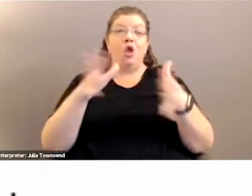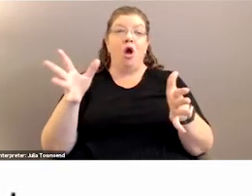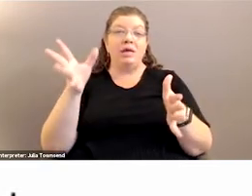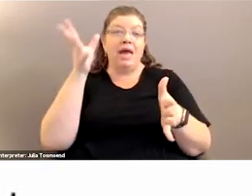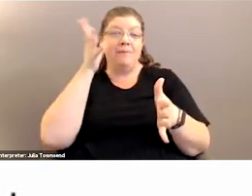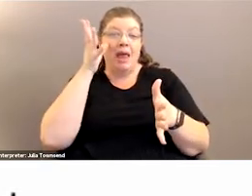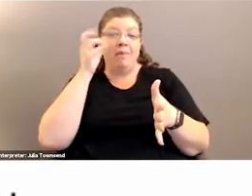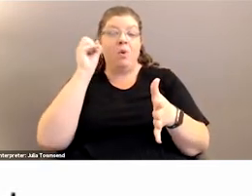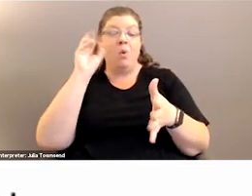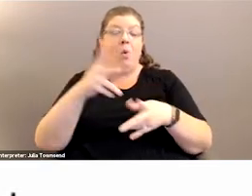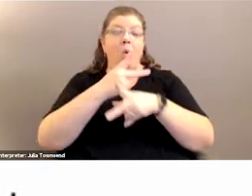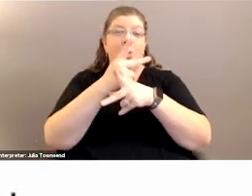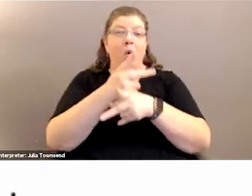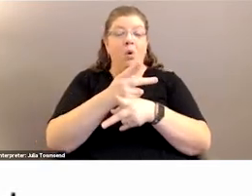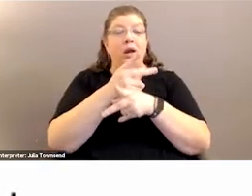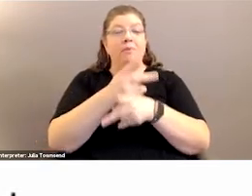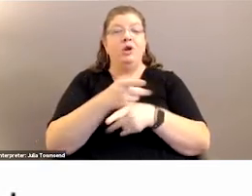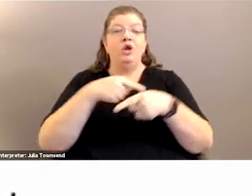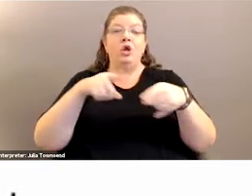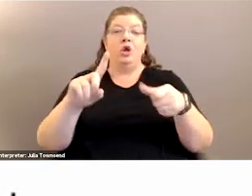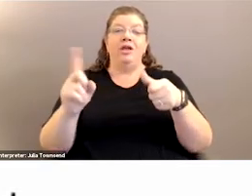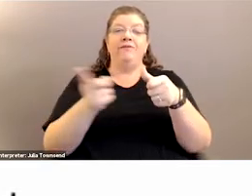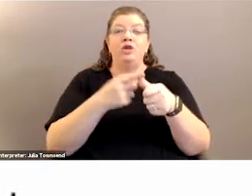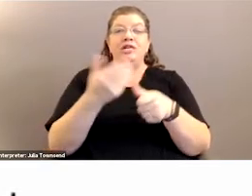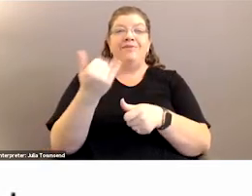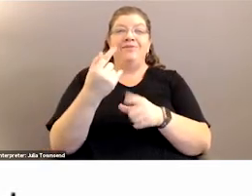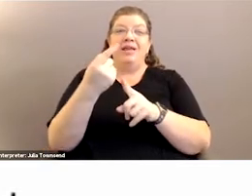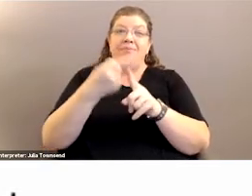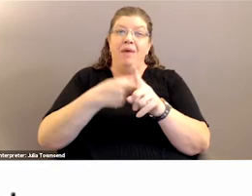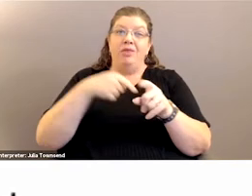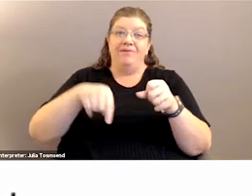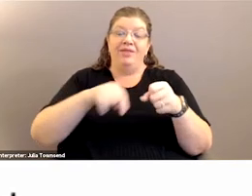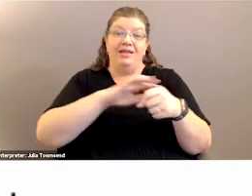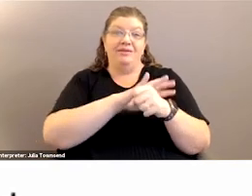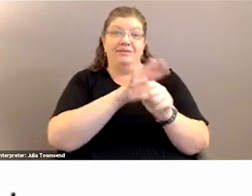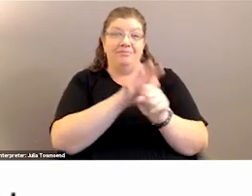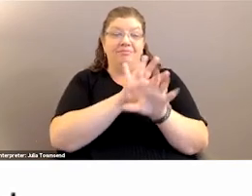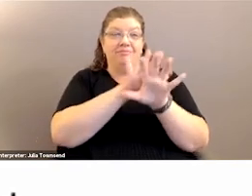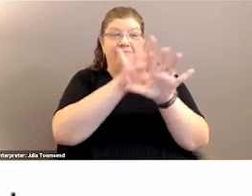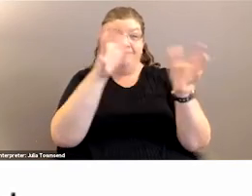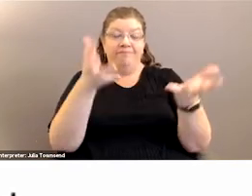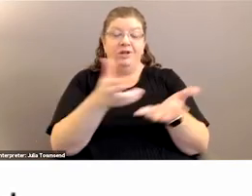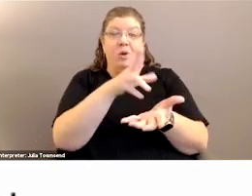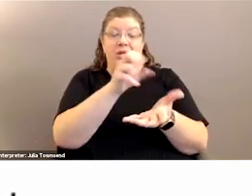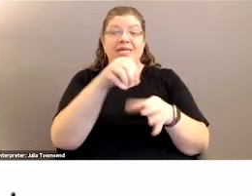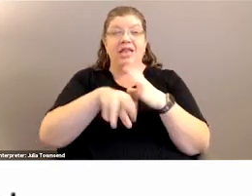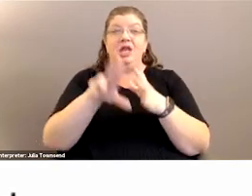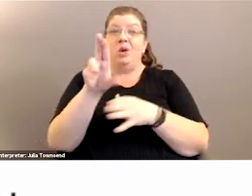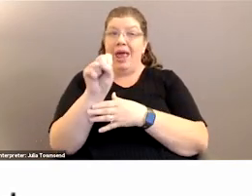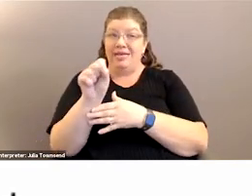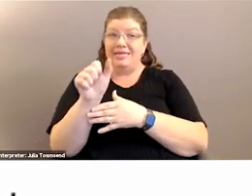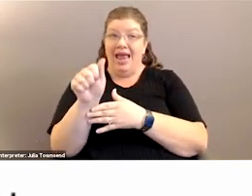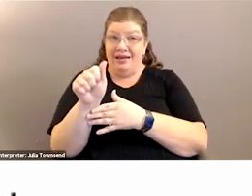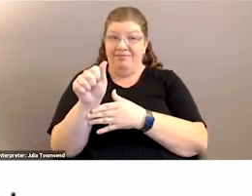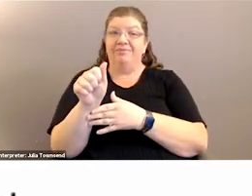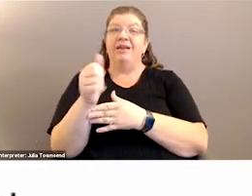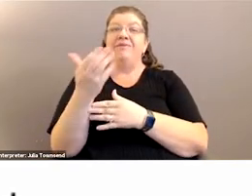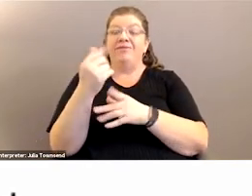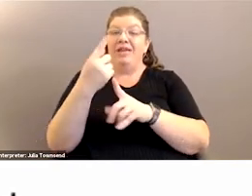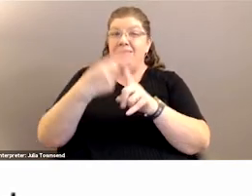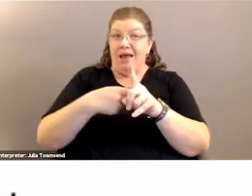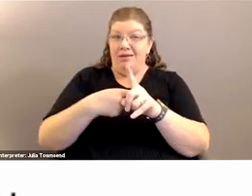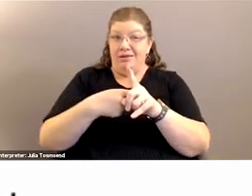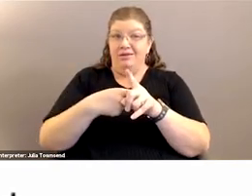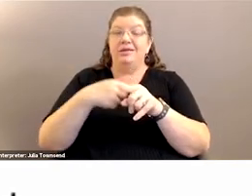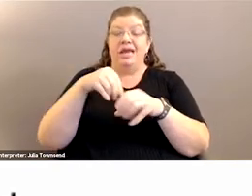primary caregiver during the first 15 months of the pandemic in the united states so over a 15-month period of the